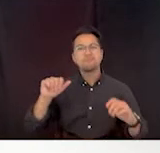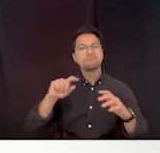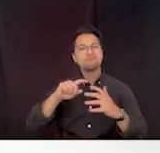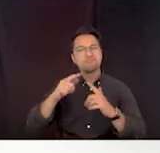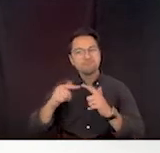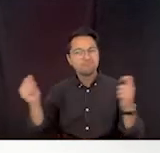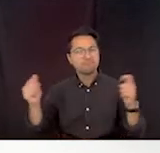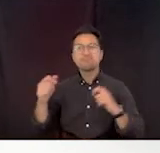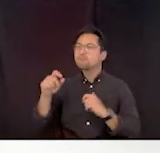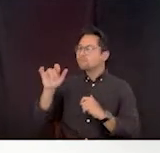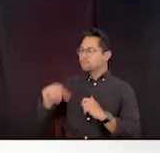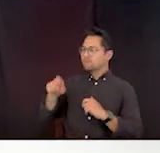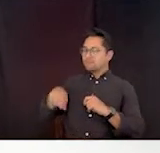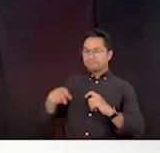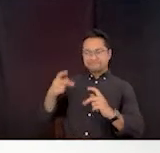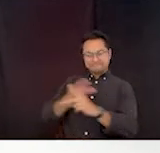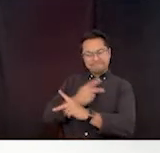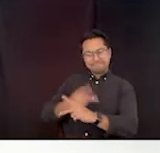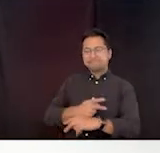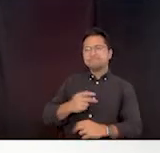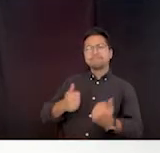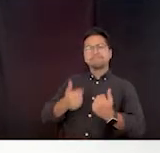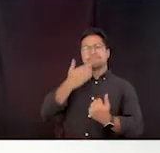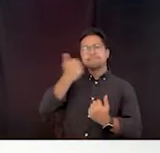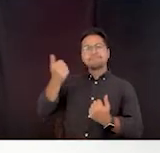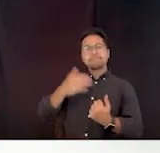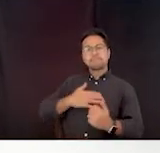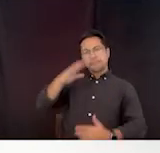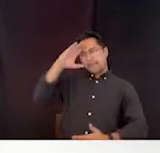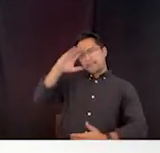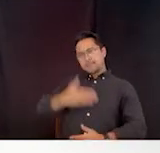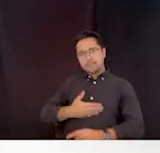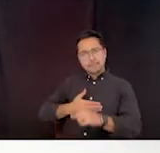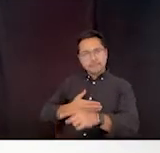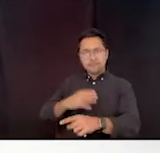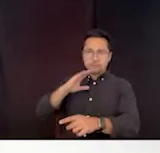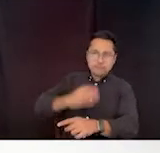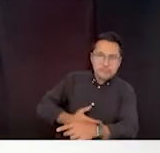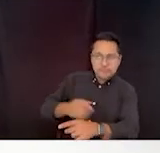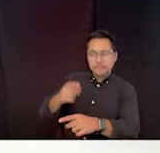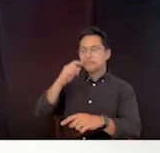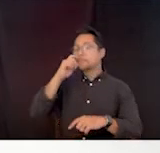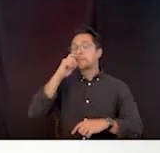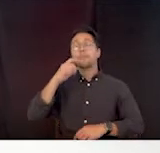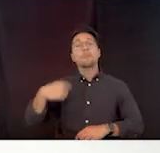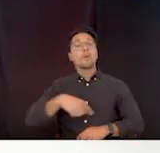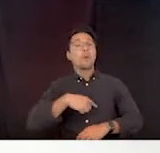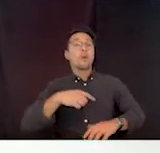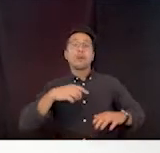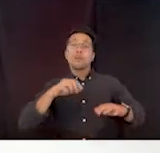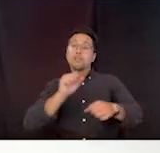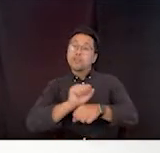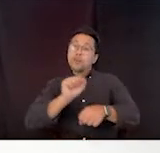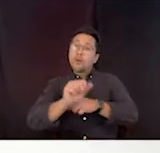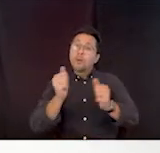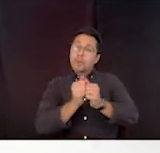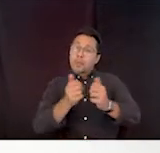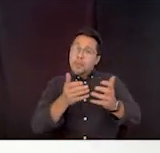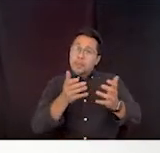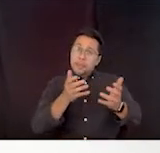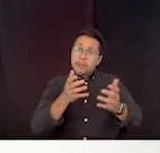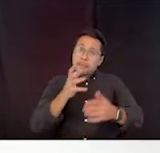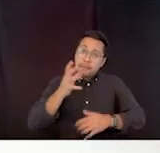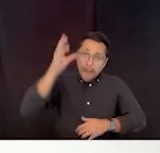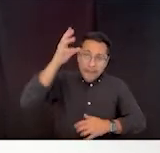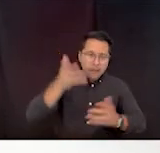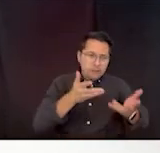have to, again, look at what works best for your child. So when we work with parents, we primarily specialize in early intervention. That's kind of